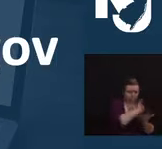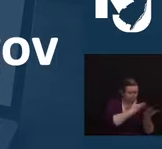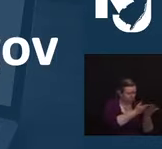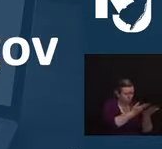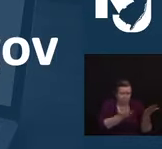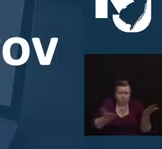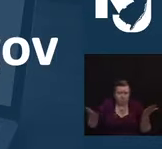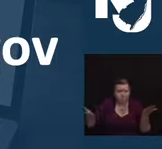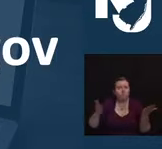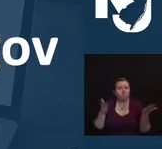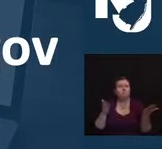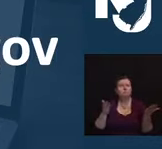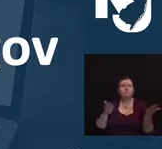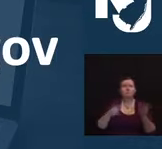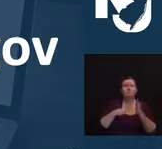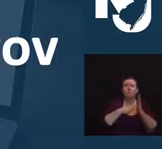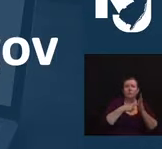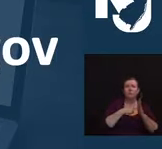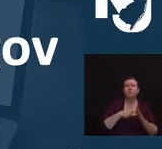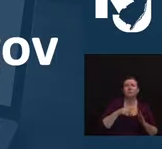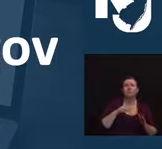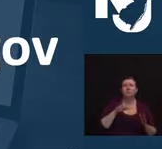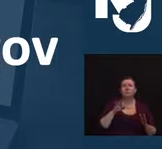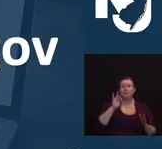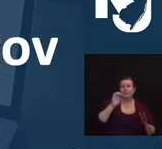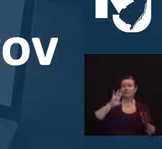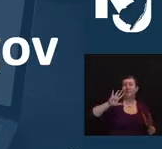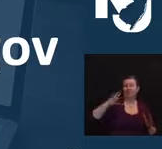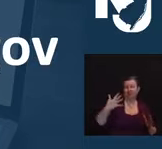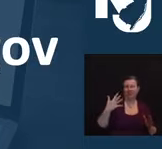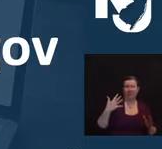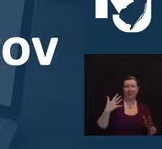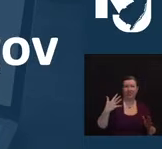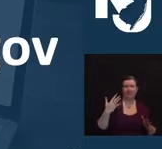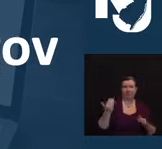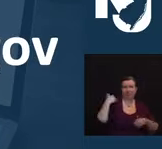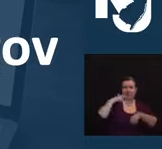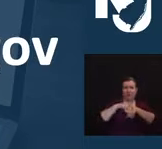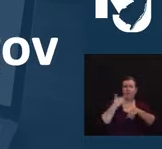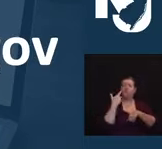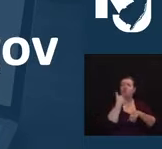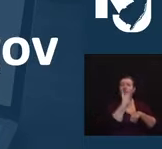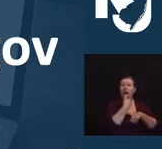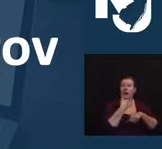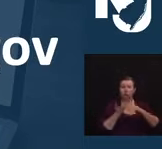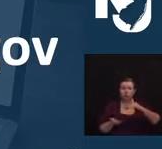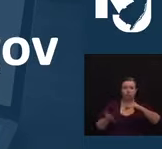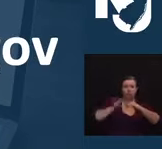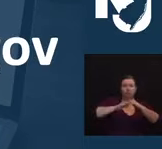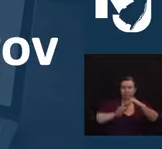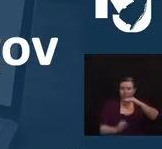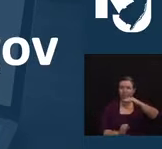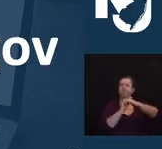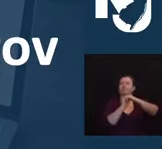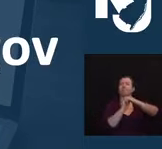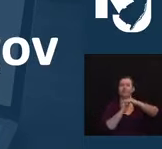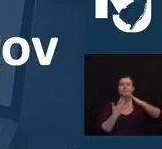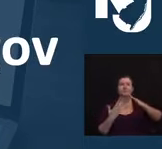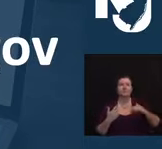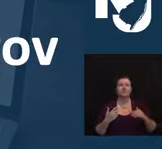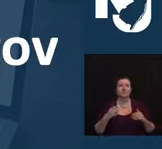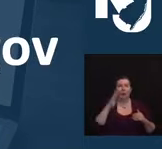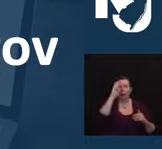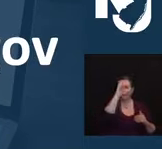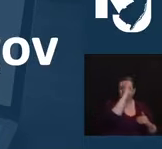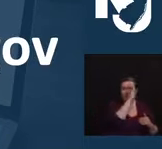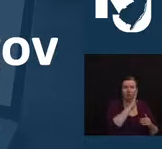on February 5th, when our restaurant capacity last changed, our hospitals were treating just under 2,900